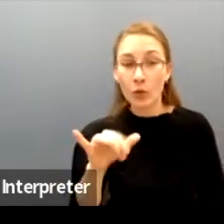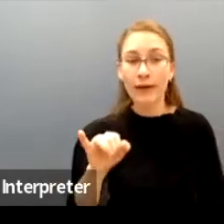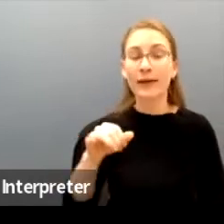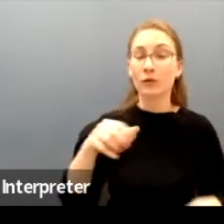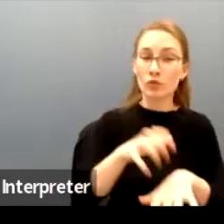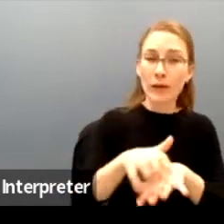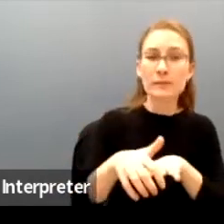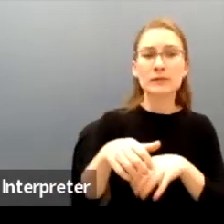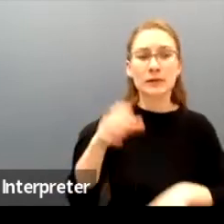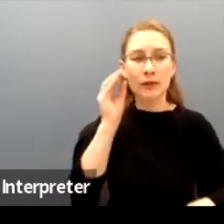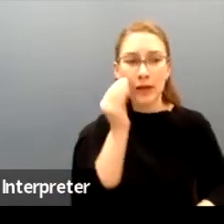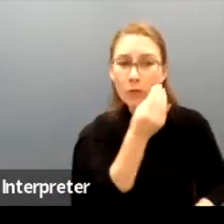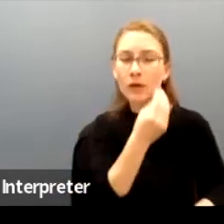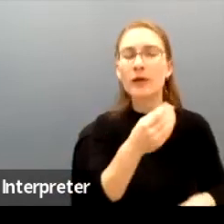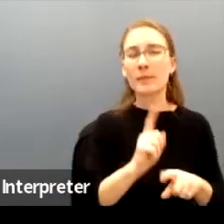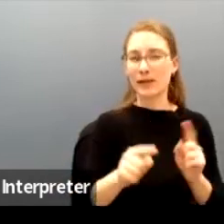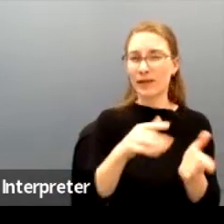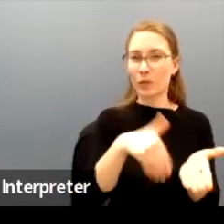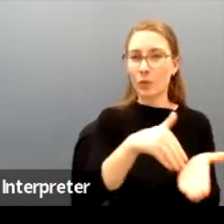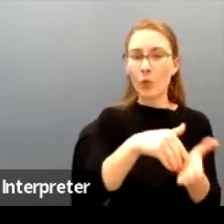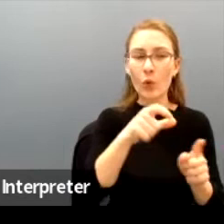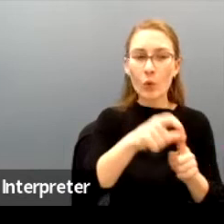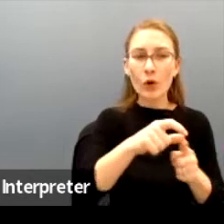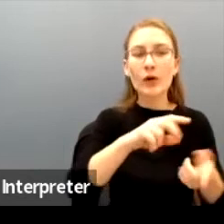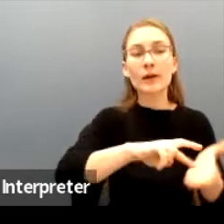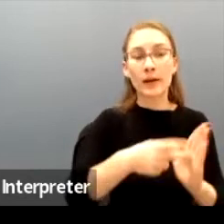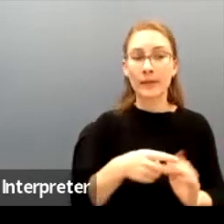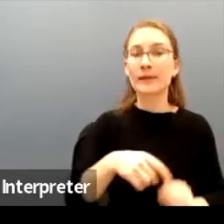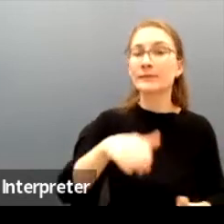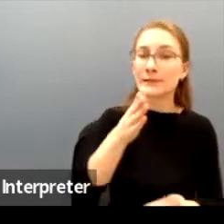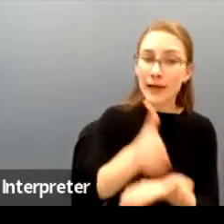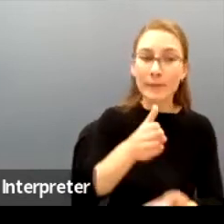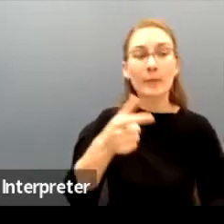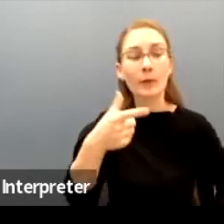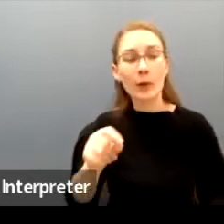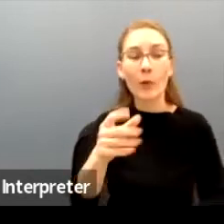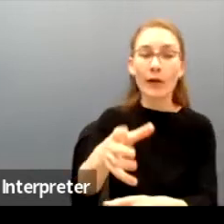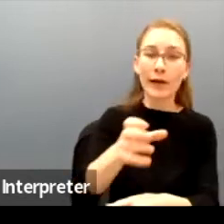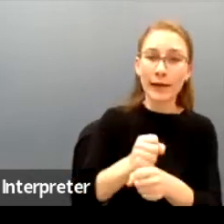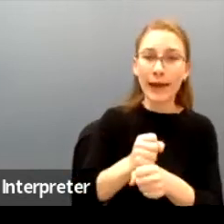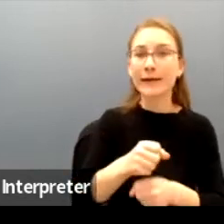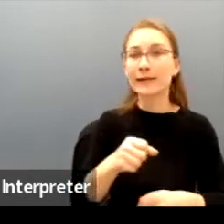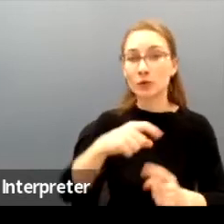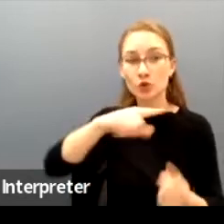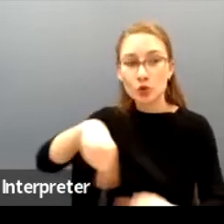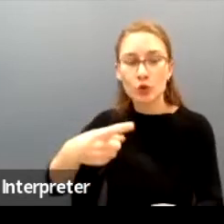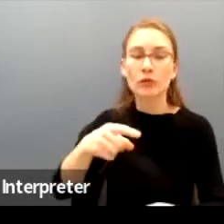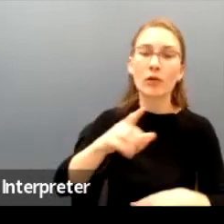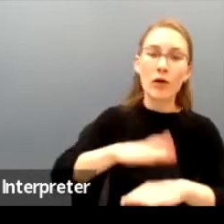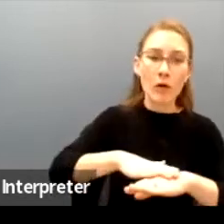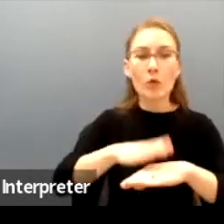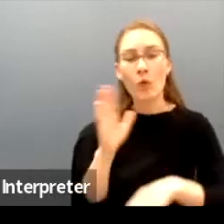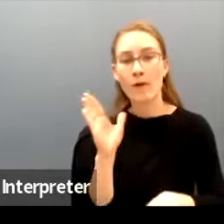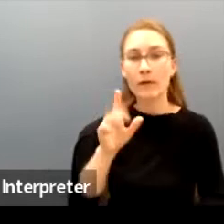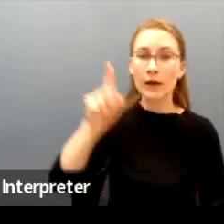go, get, turn, on, off, up, down, where you're able to use a variety of these words in a variety of